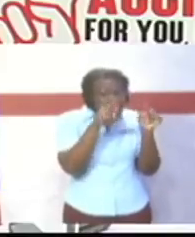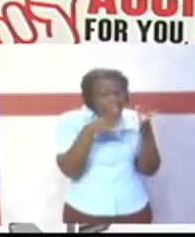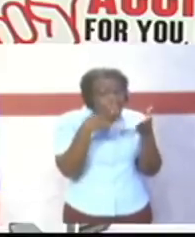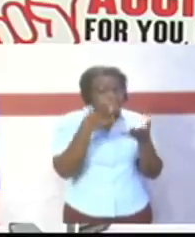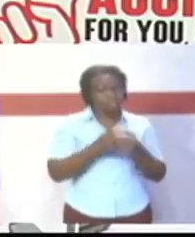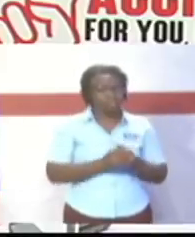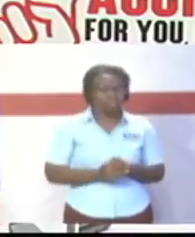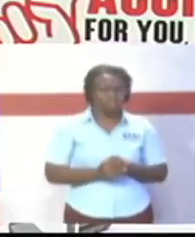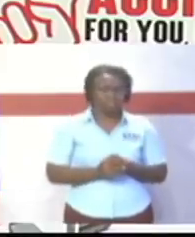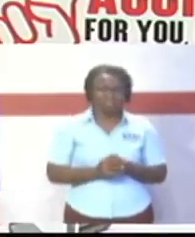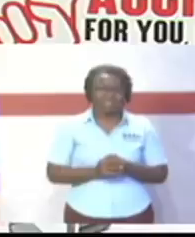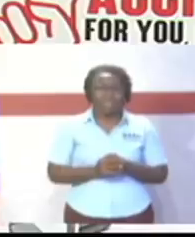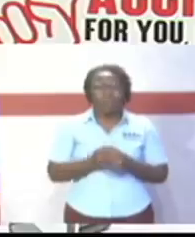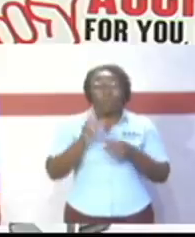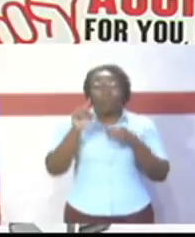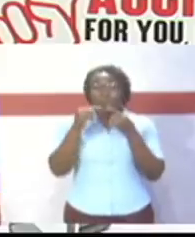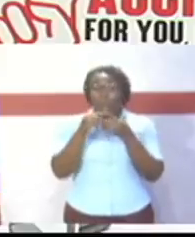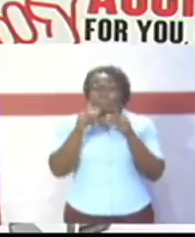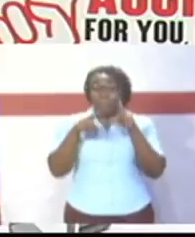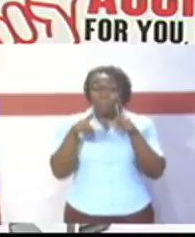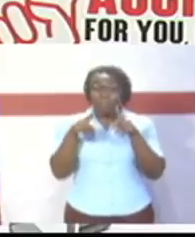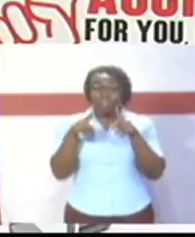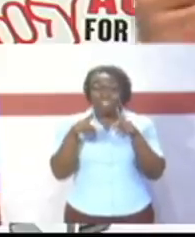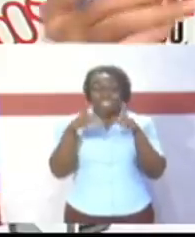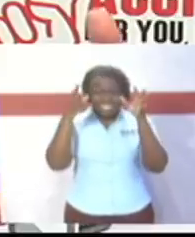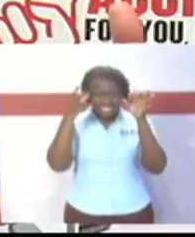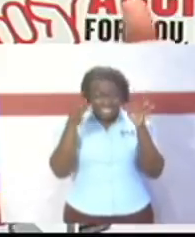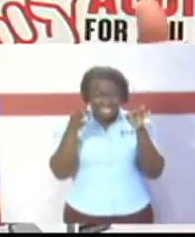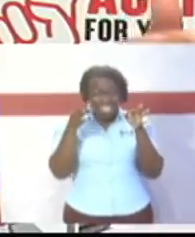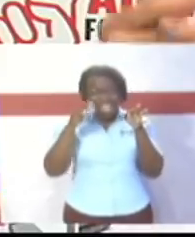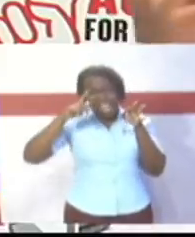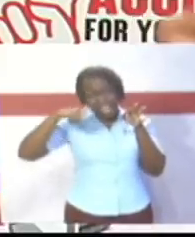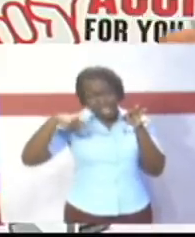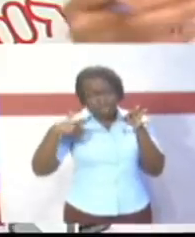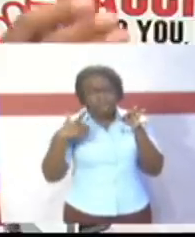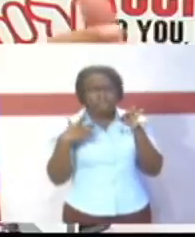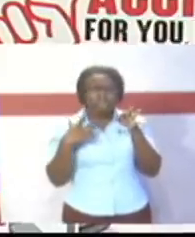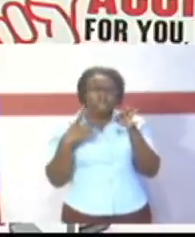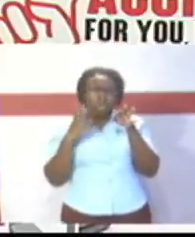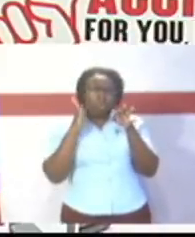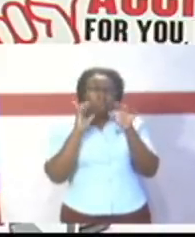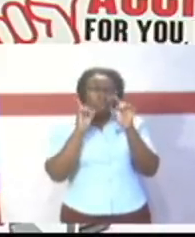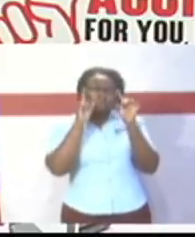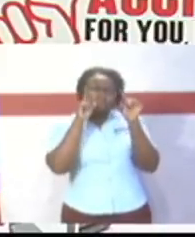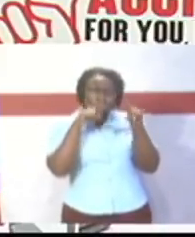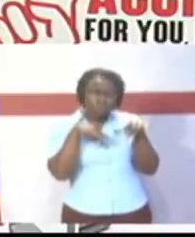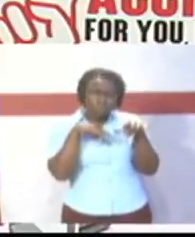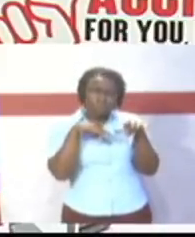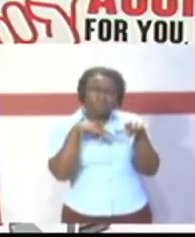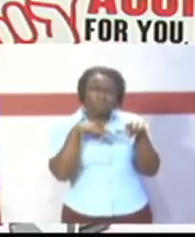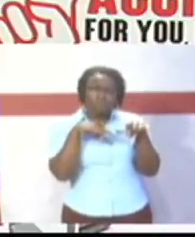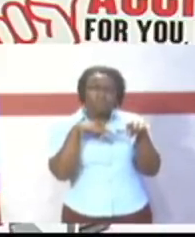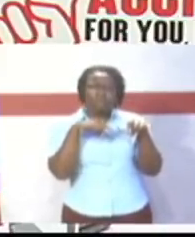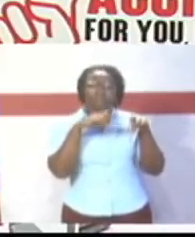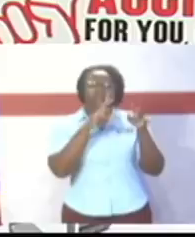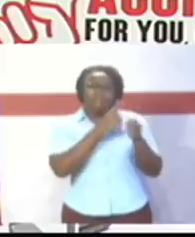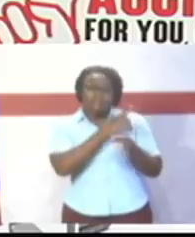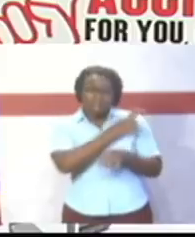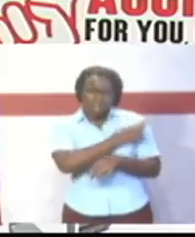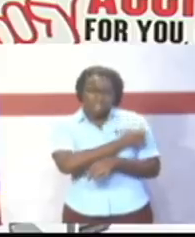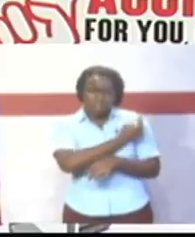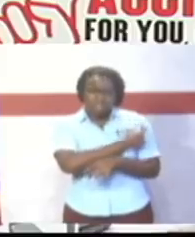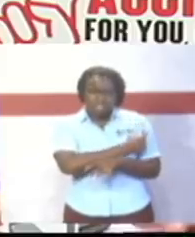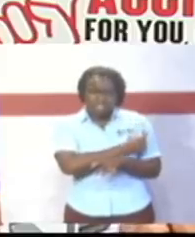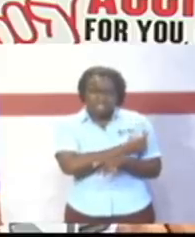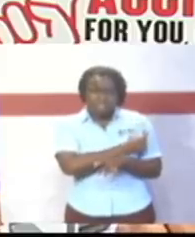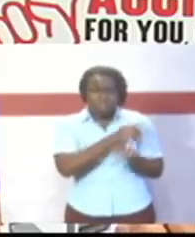make that late decision, they place this burden on us for advanced care. So that is what we have been